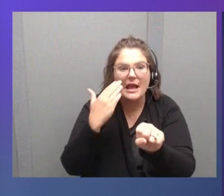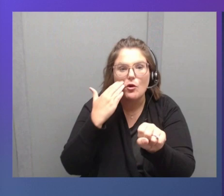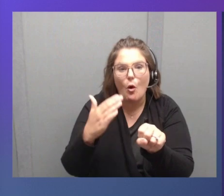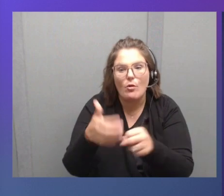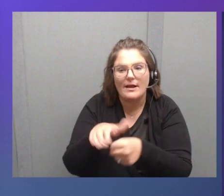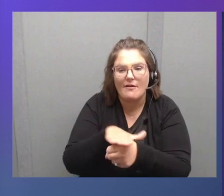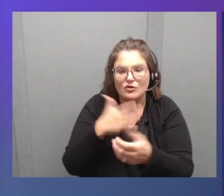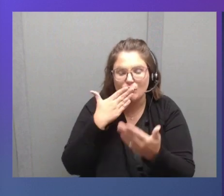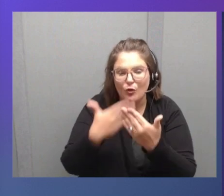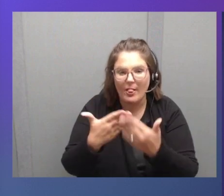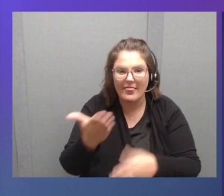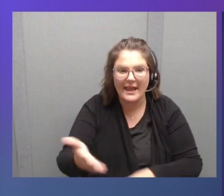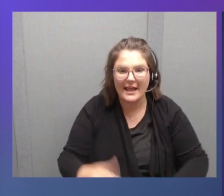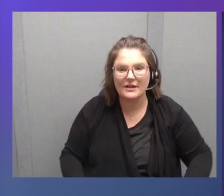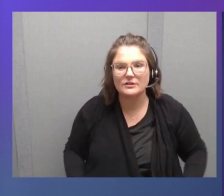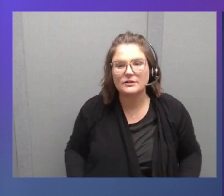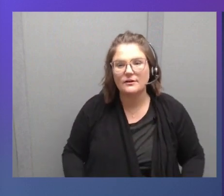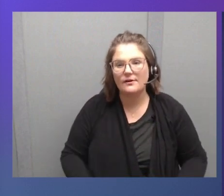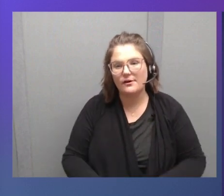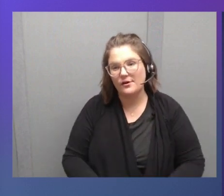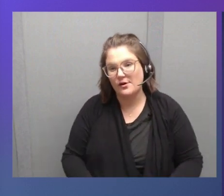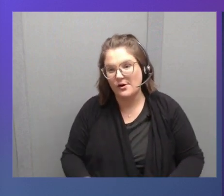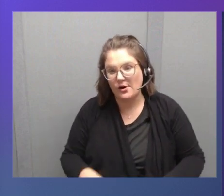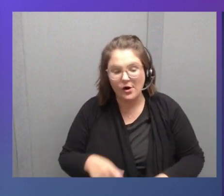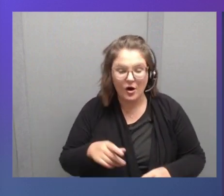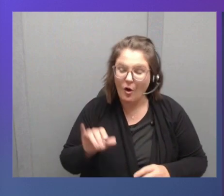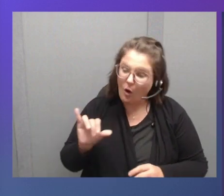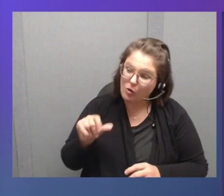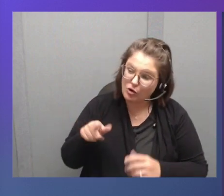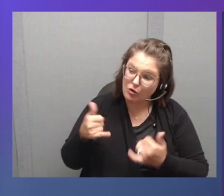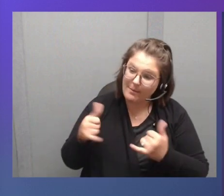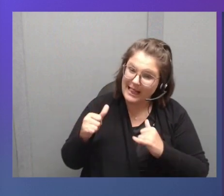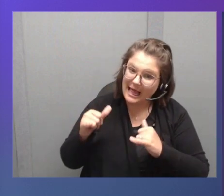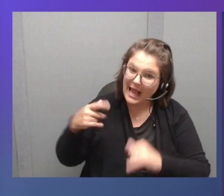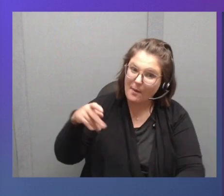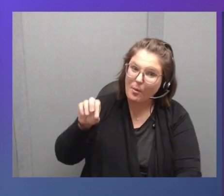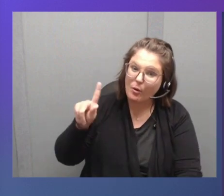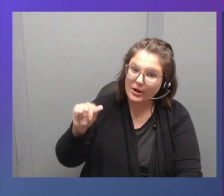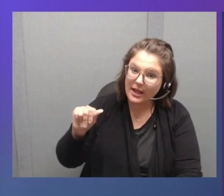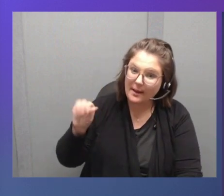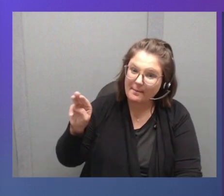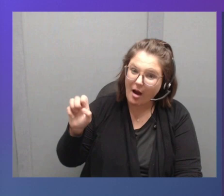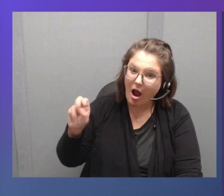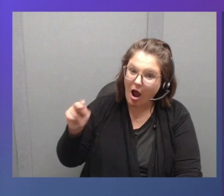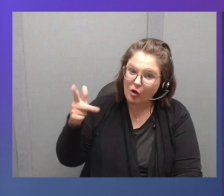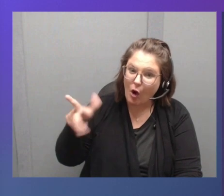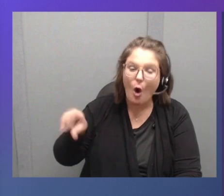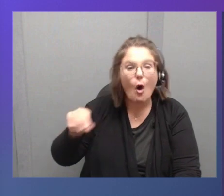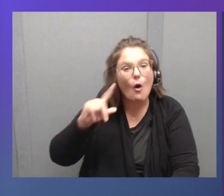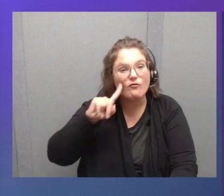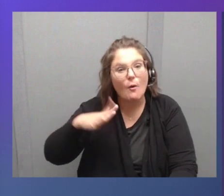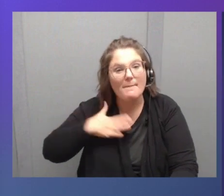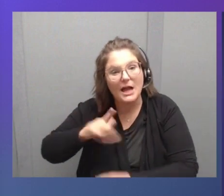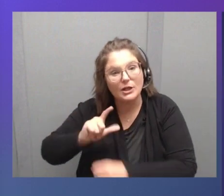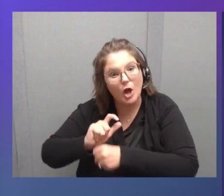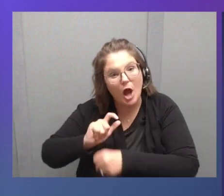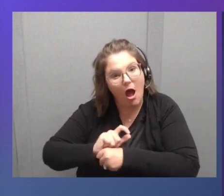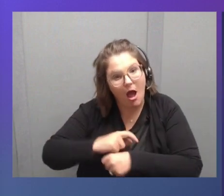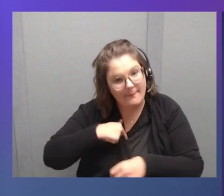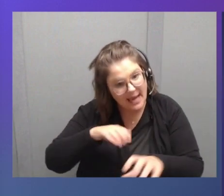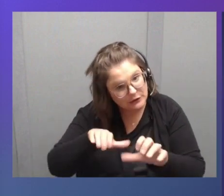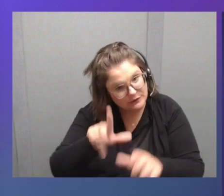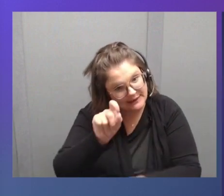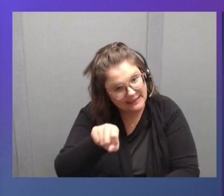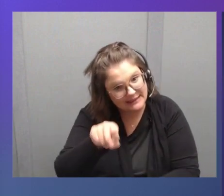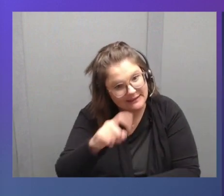Okay, so what you're trying to actually say is you play Pokemon Go. I do for my job. I'm very I'm very for dedicated. Work, folks. He